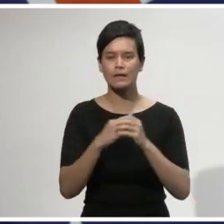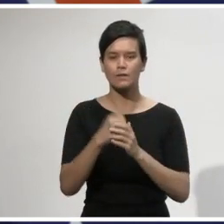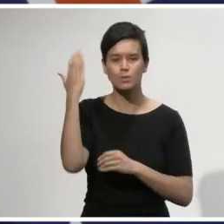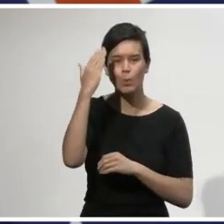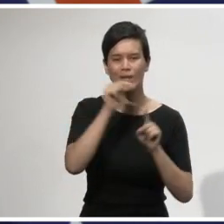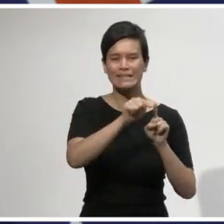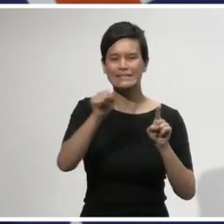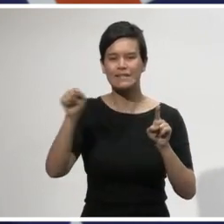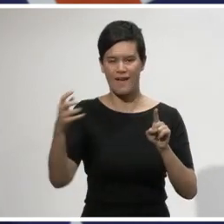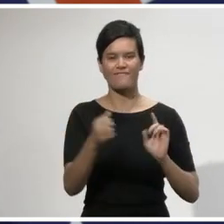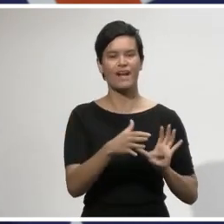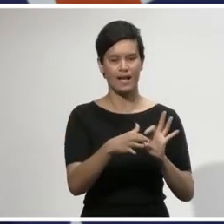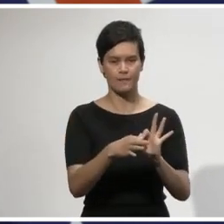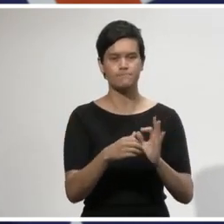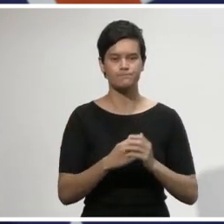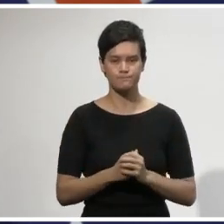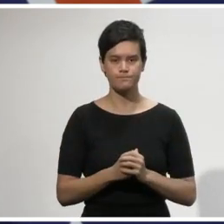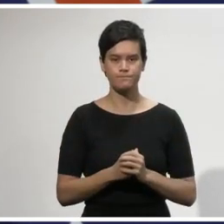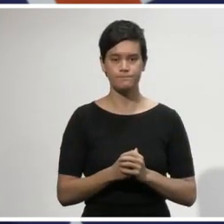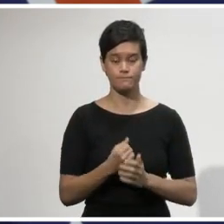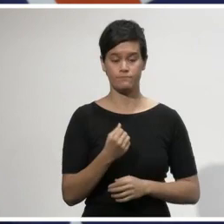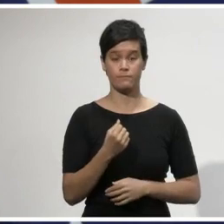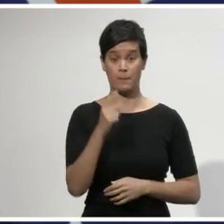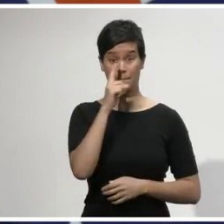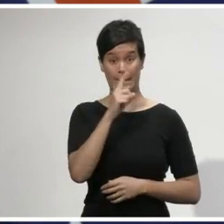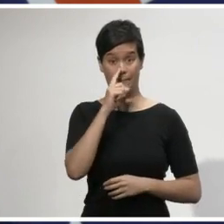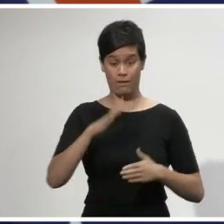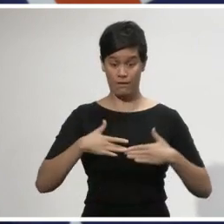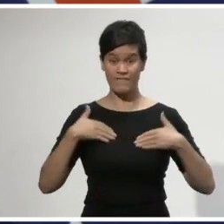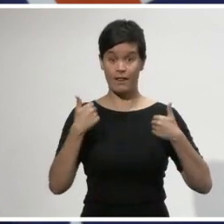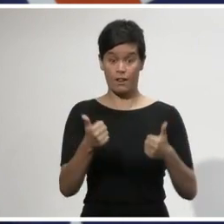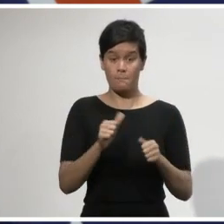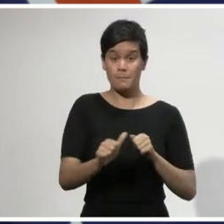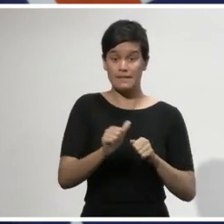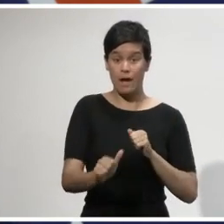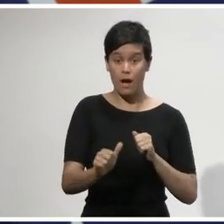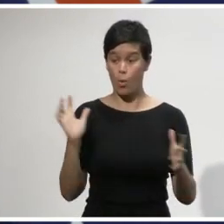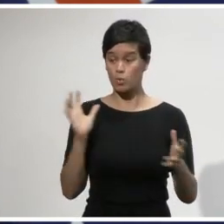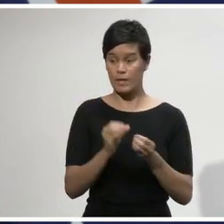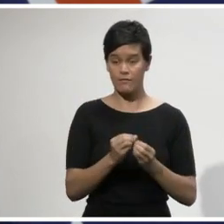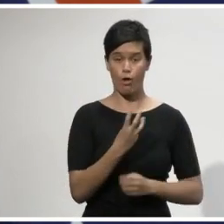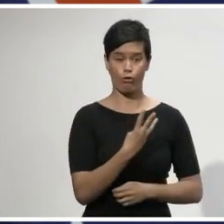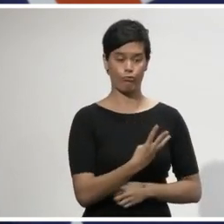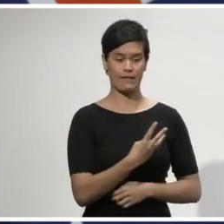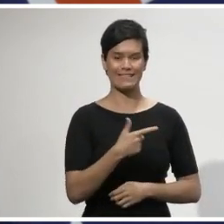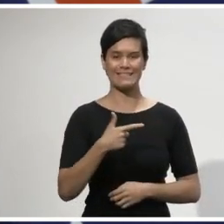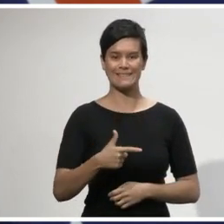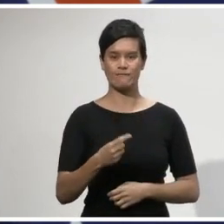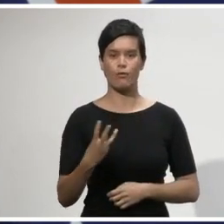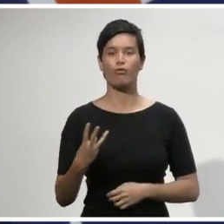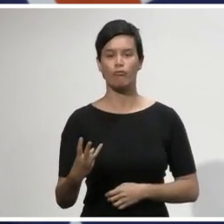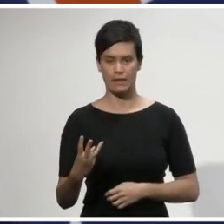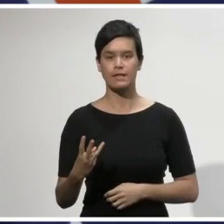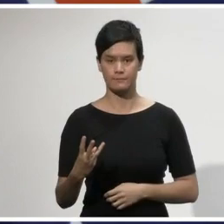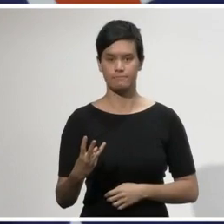There are now 373 reported cases of COVID-19 which we can confirm have recovered, and that's